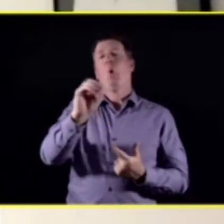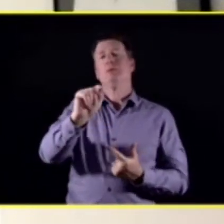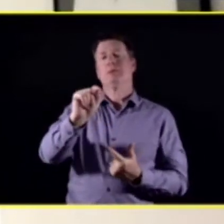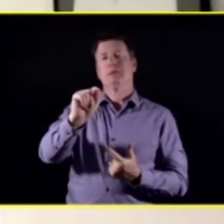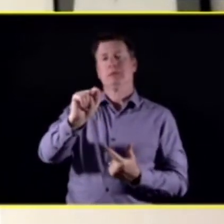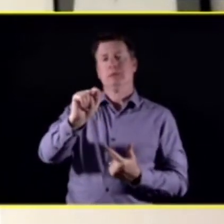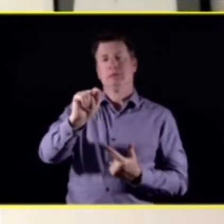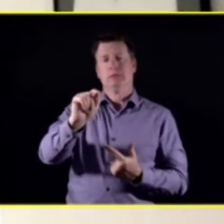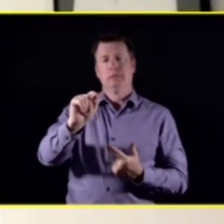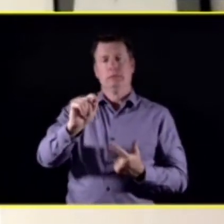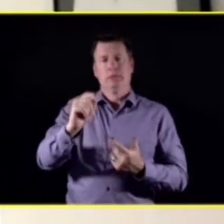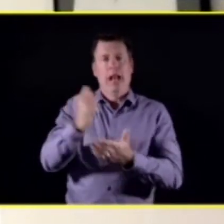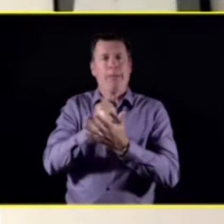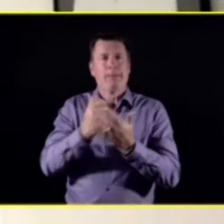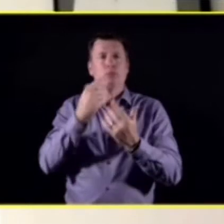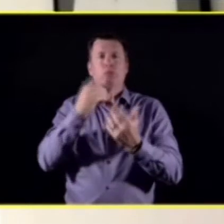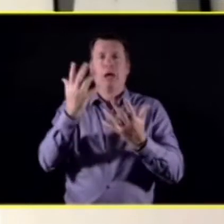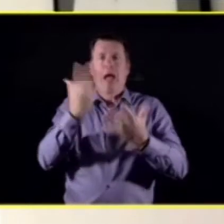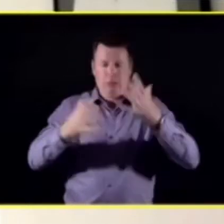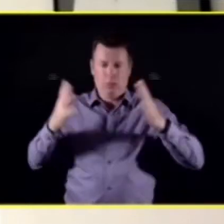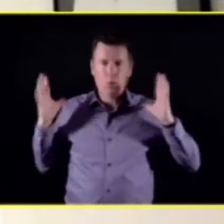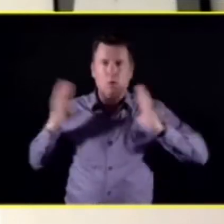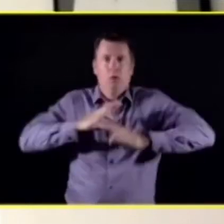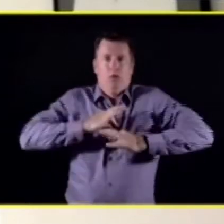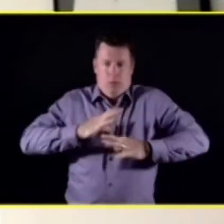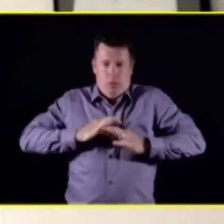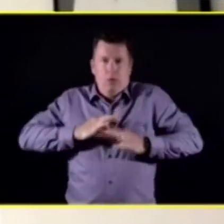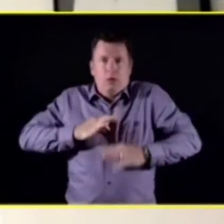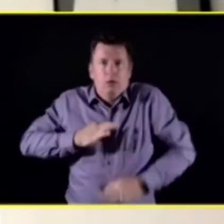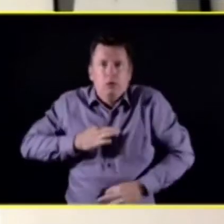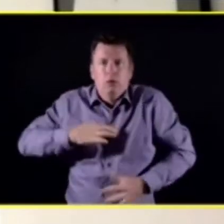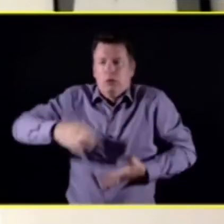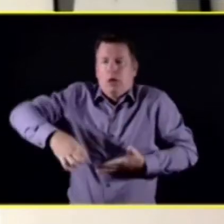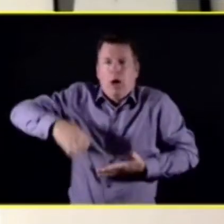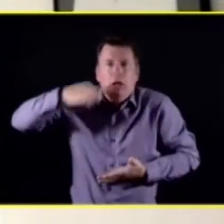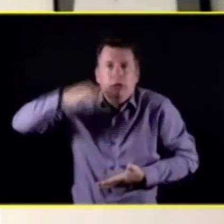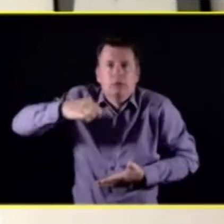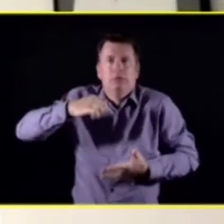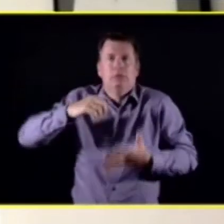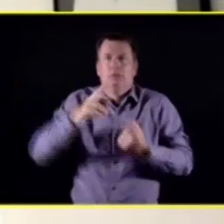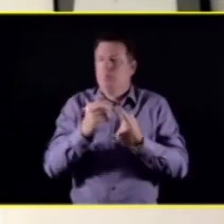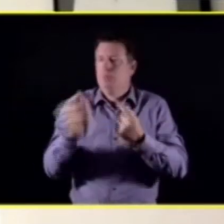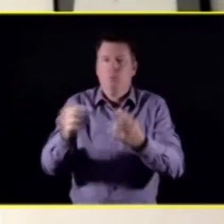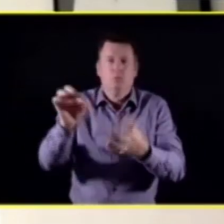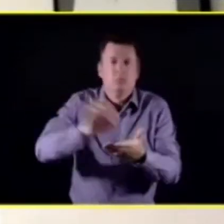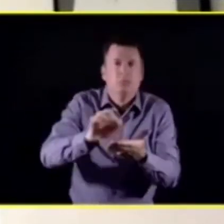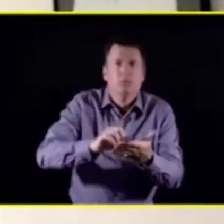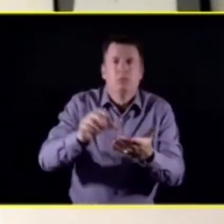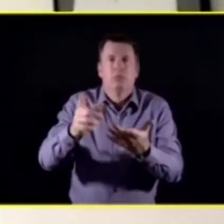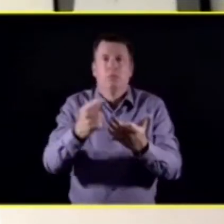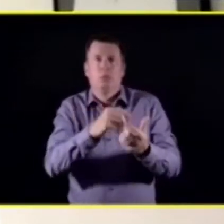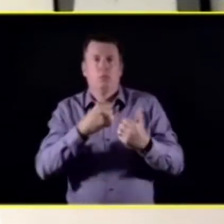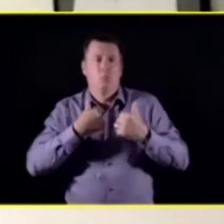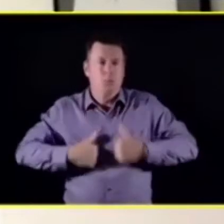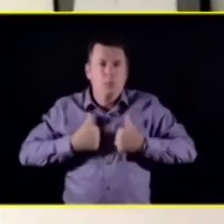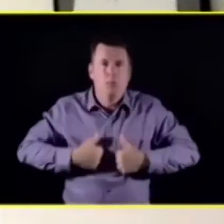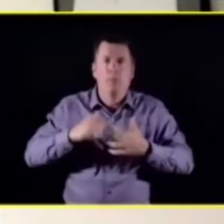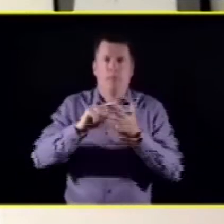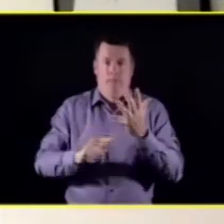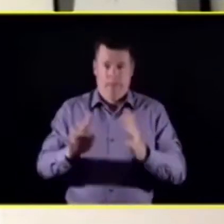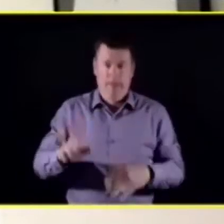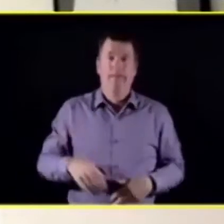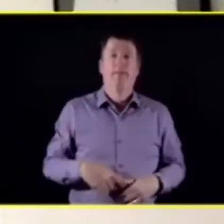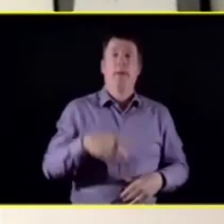stayed, I think, 3 weeks. The occupational therapist, I'm still with me, helping me with an issue I have with my right